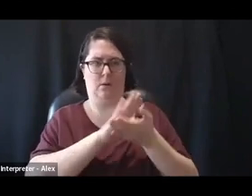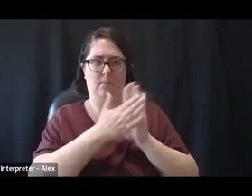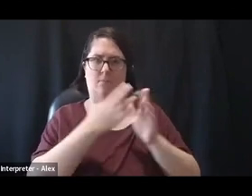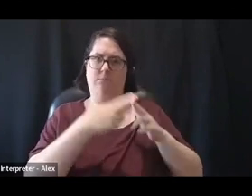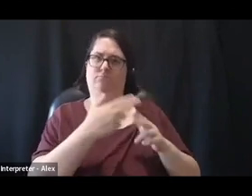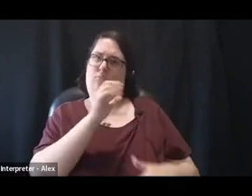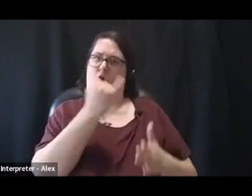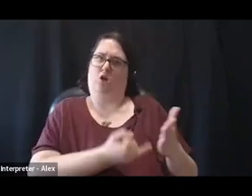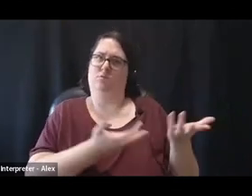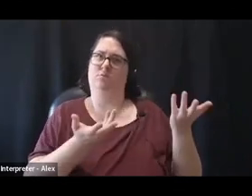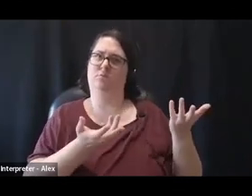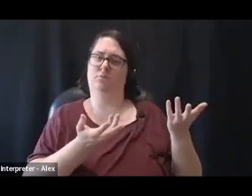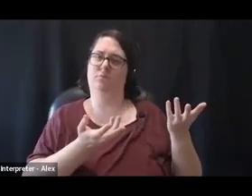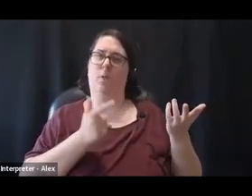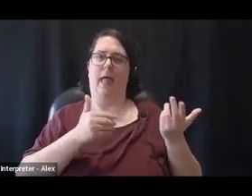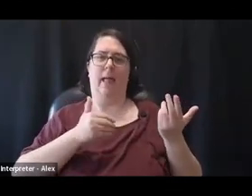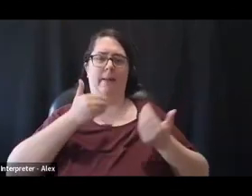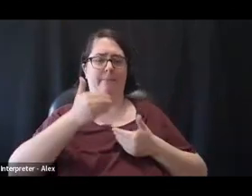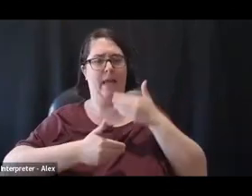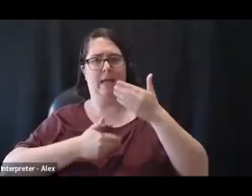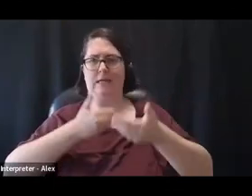that pace, that like